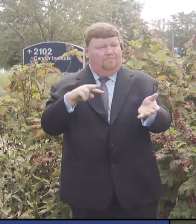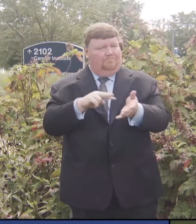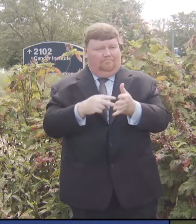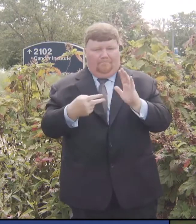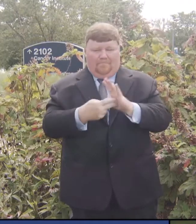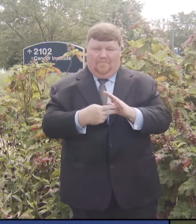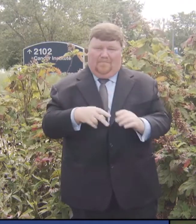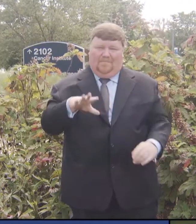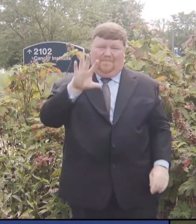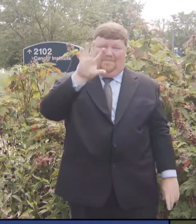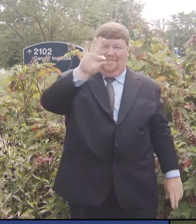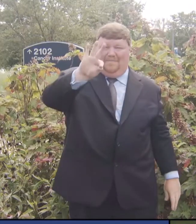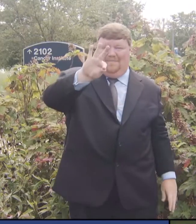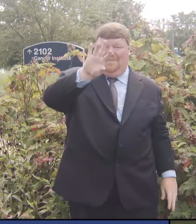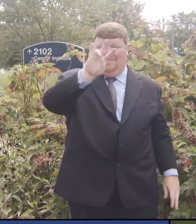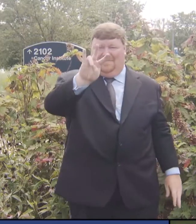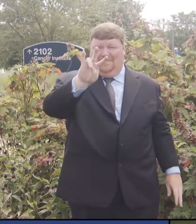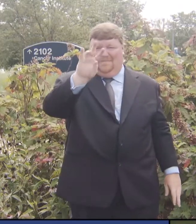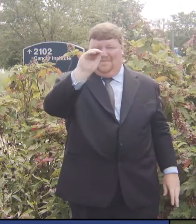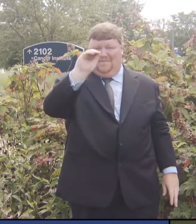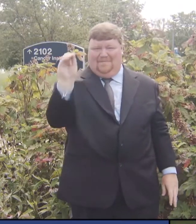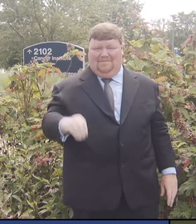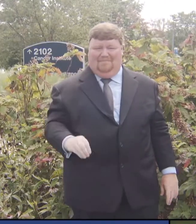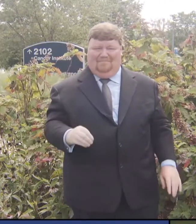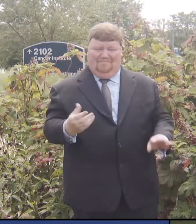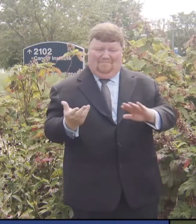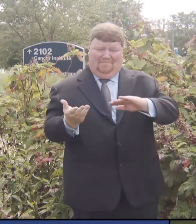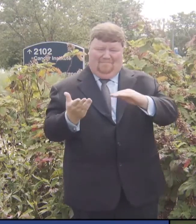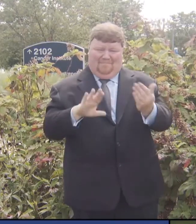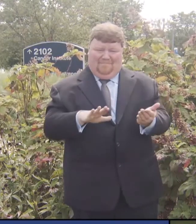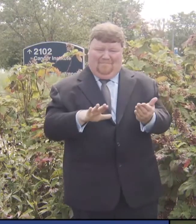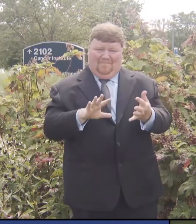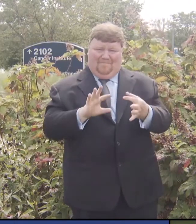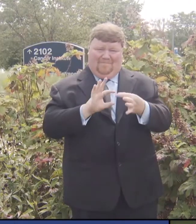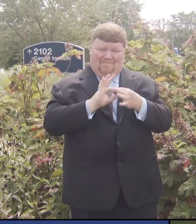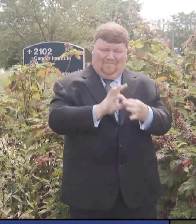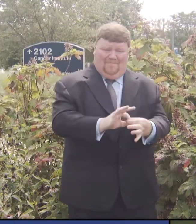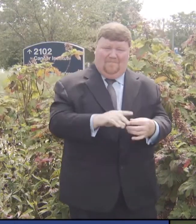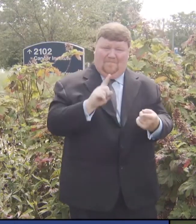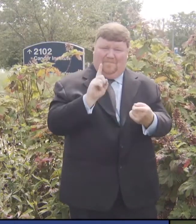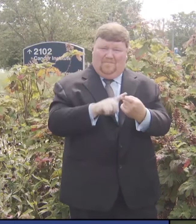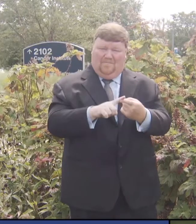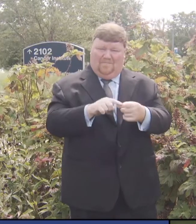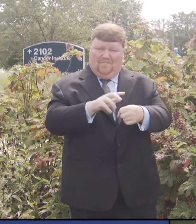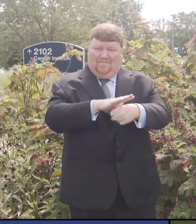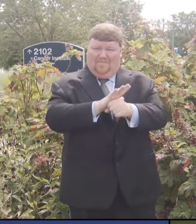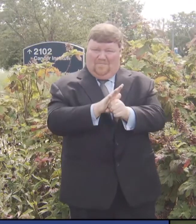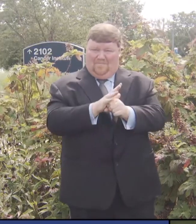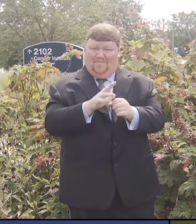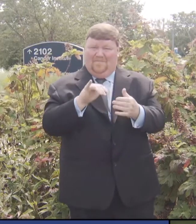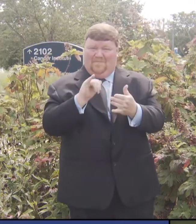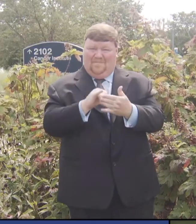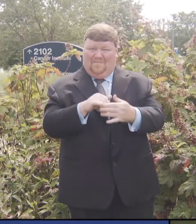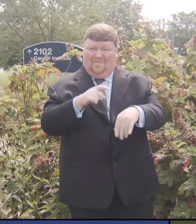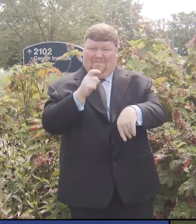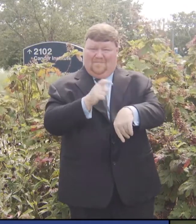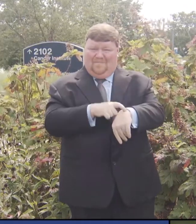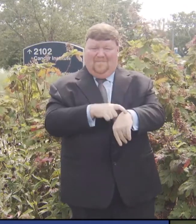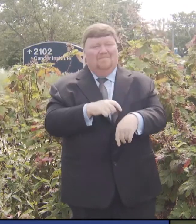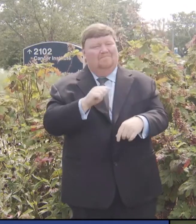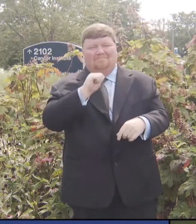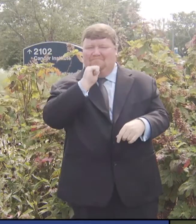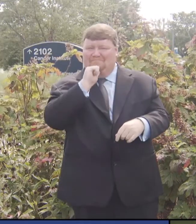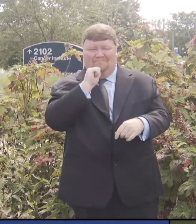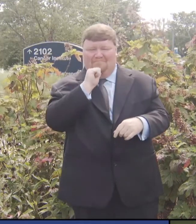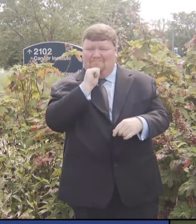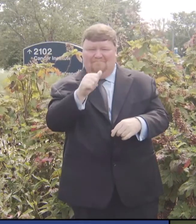that 97% of deaths related to COVID-19 during this time period were in unvaccinated